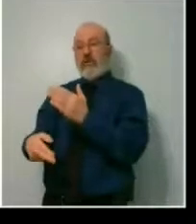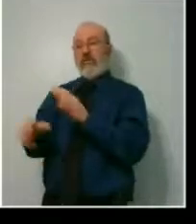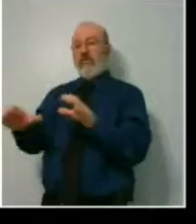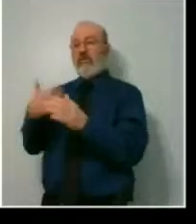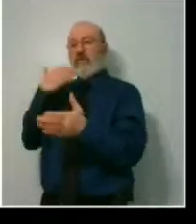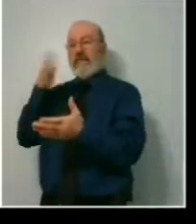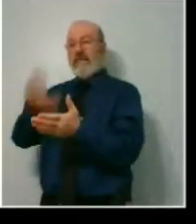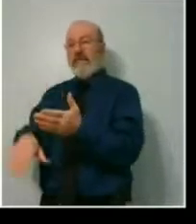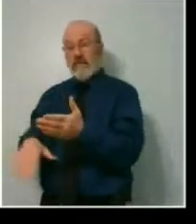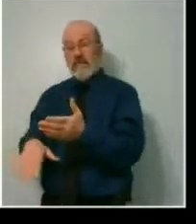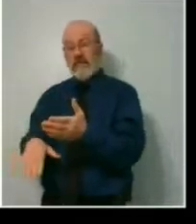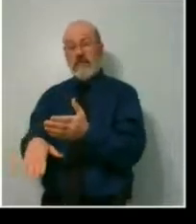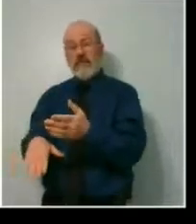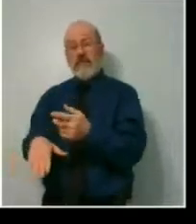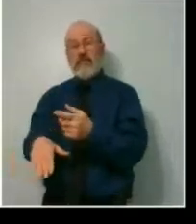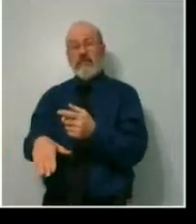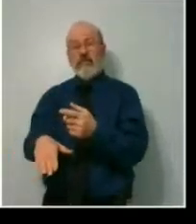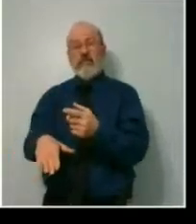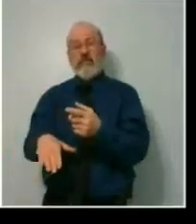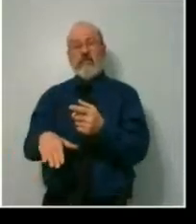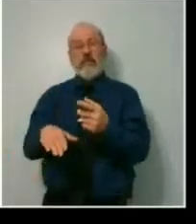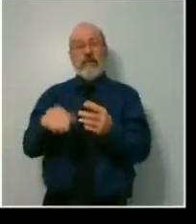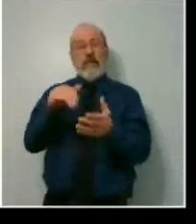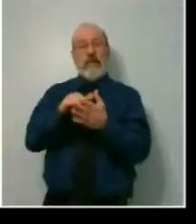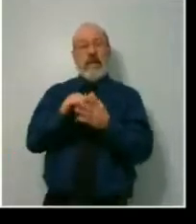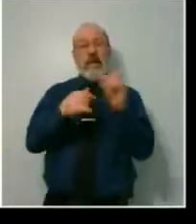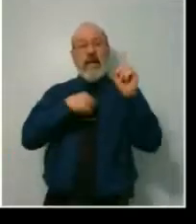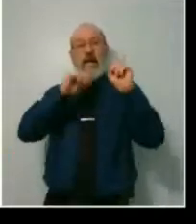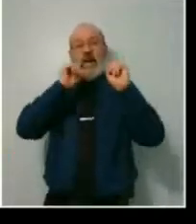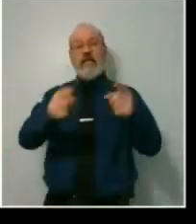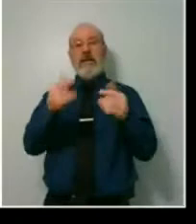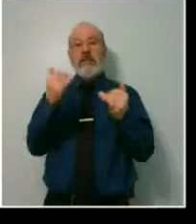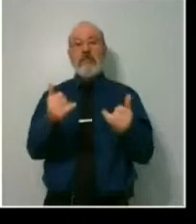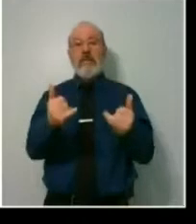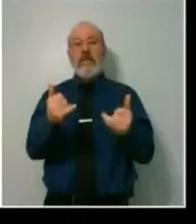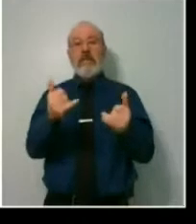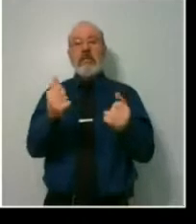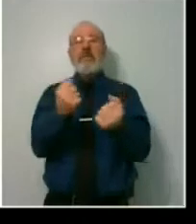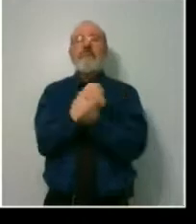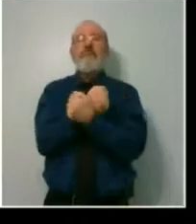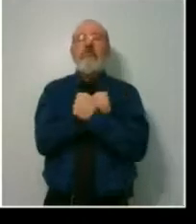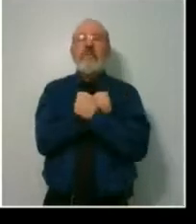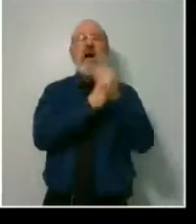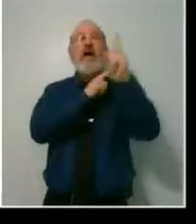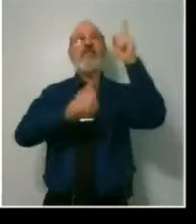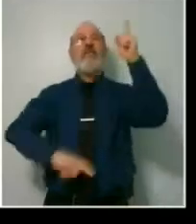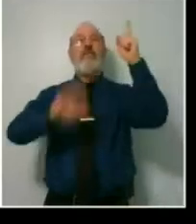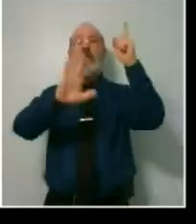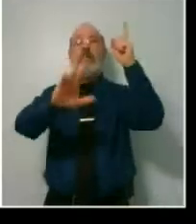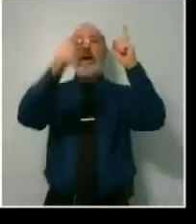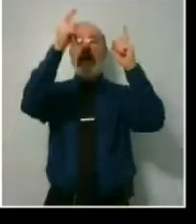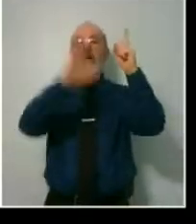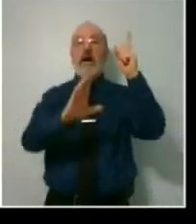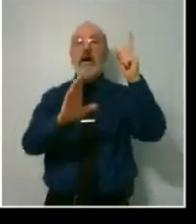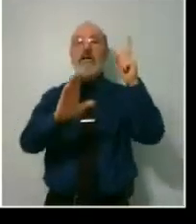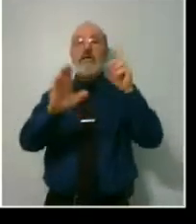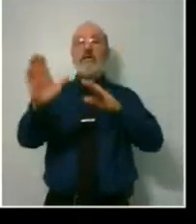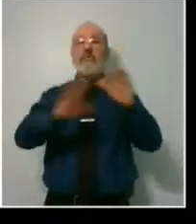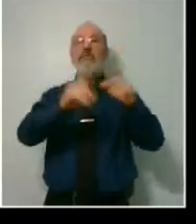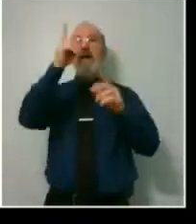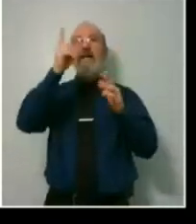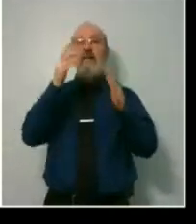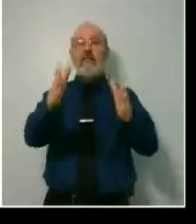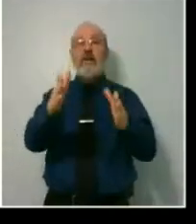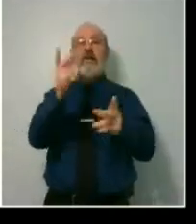evil. "In that I command thee this day to love the Lord thy God, to walk in his ways and to keep